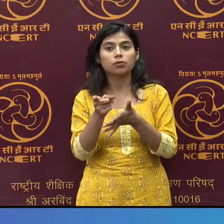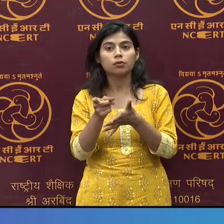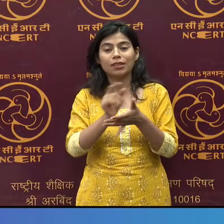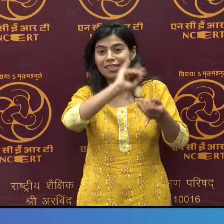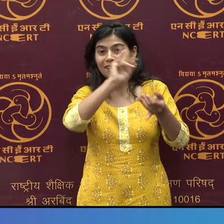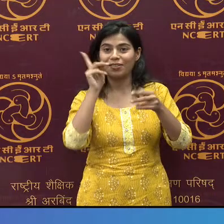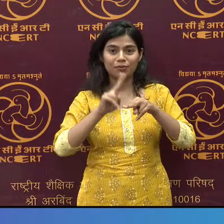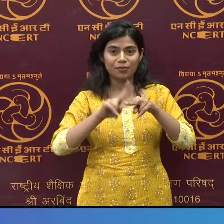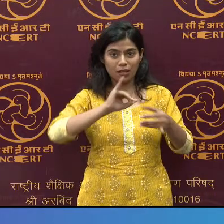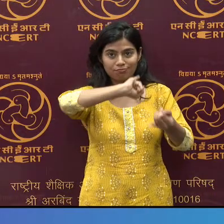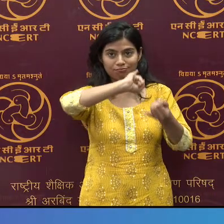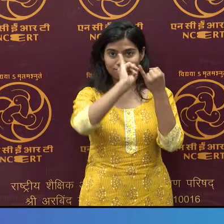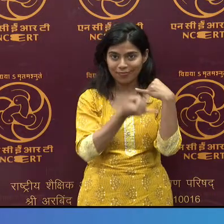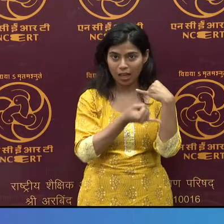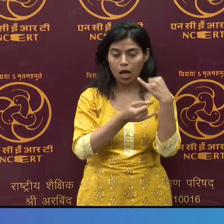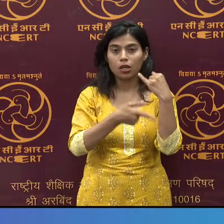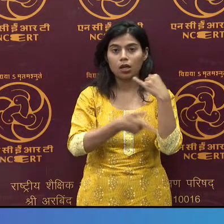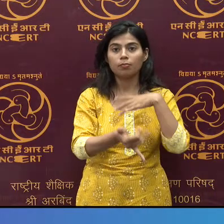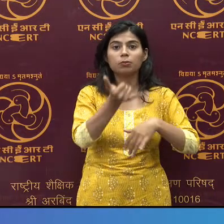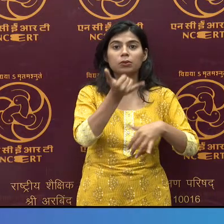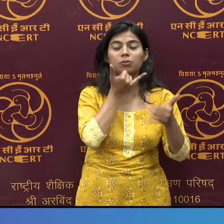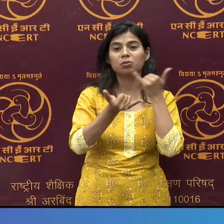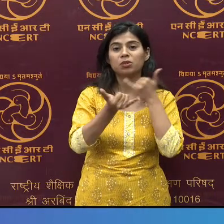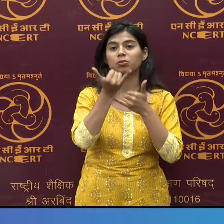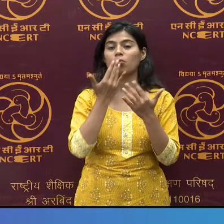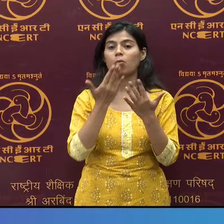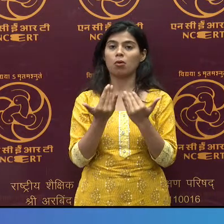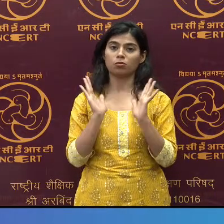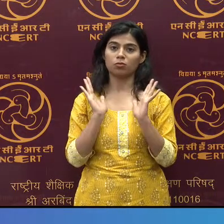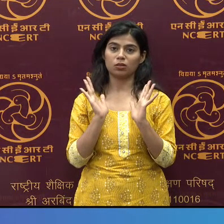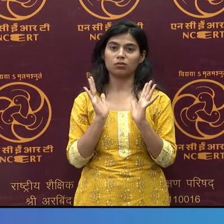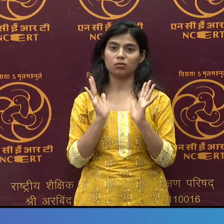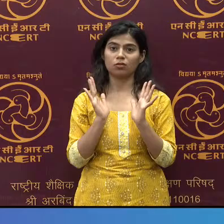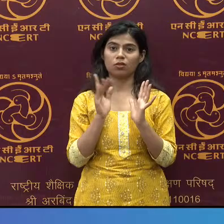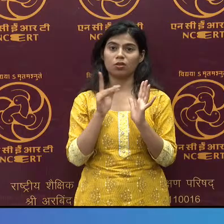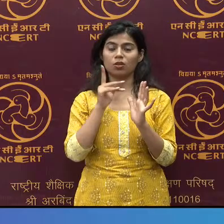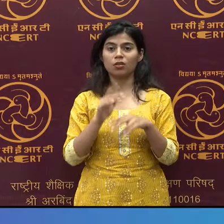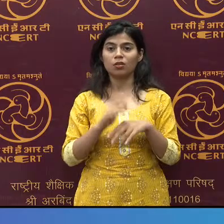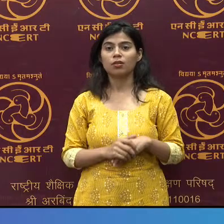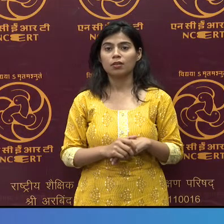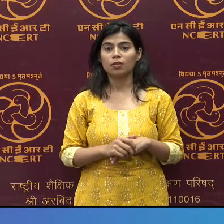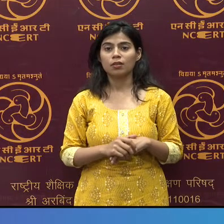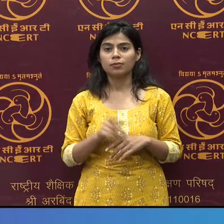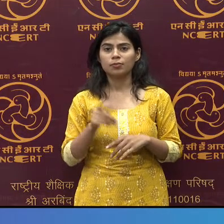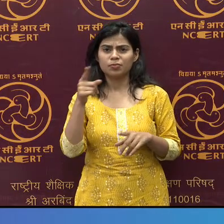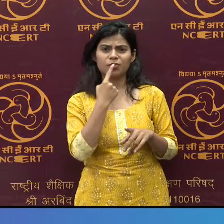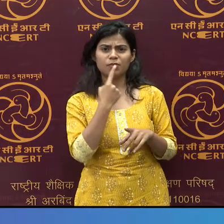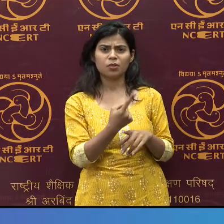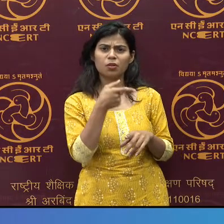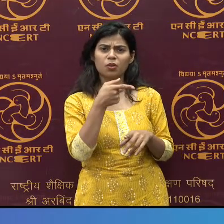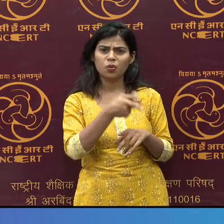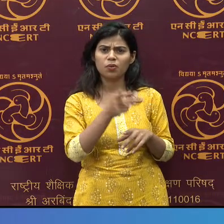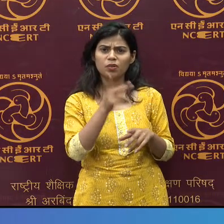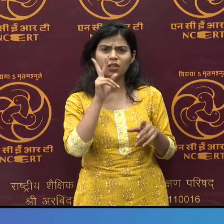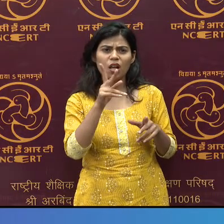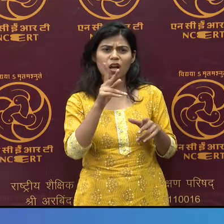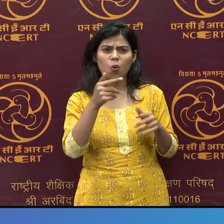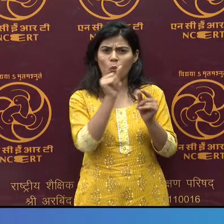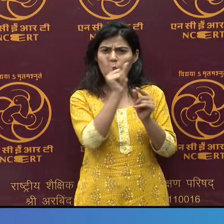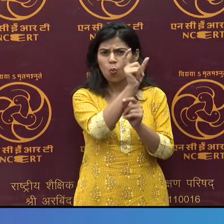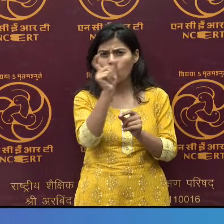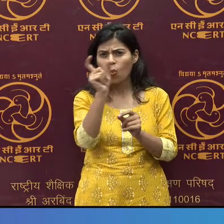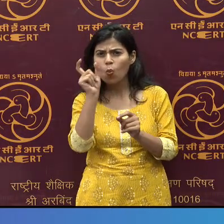like you'll make a lot of more mistakes when you are using a lot of connectors. And they may also exceed the prescribed word limit. Oh,